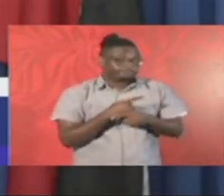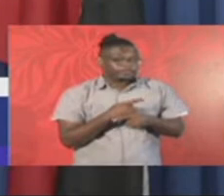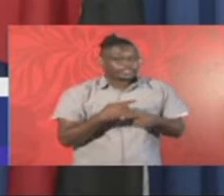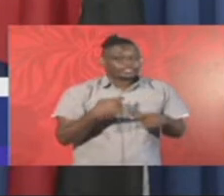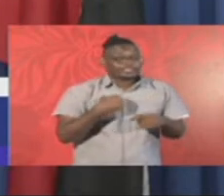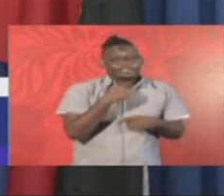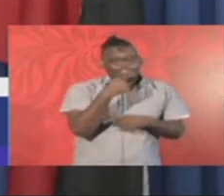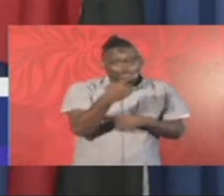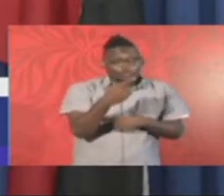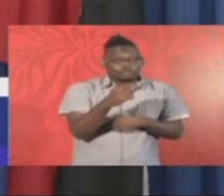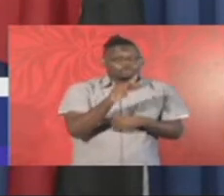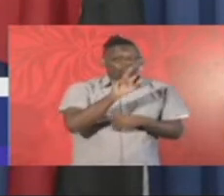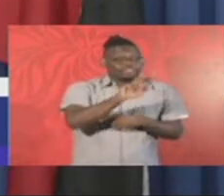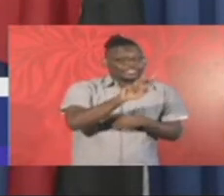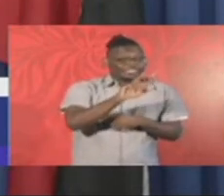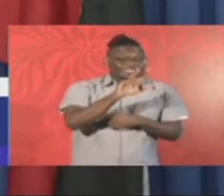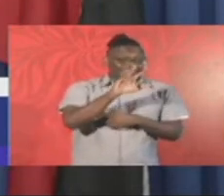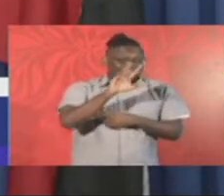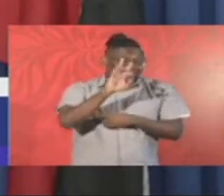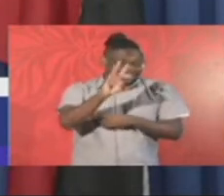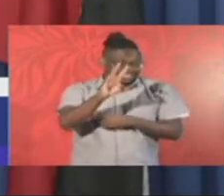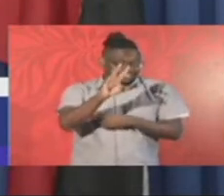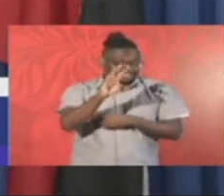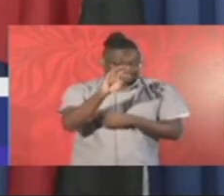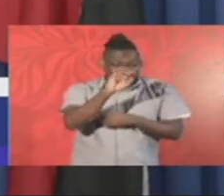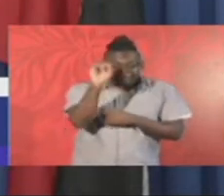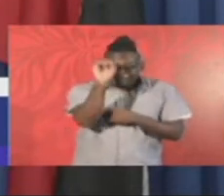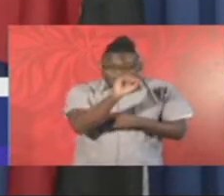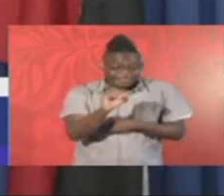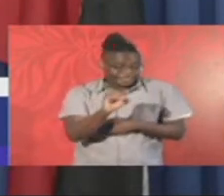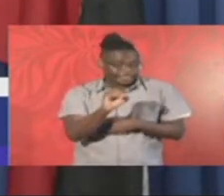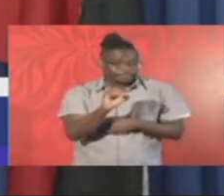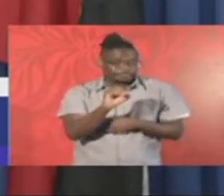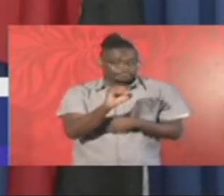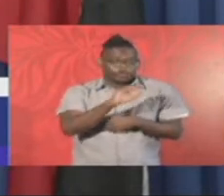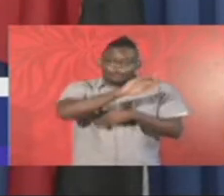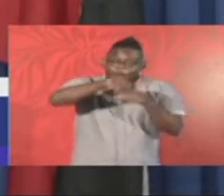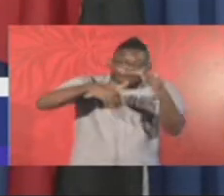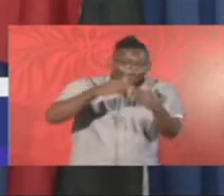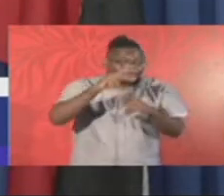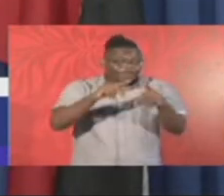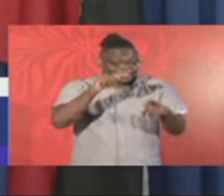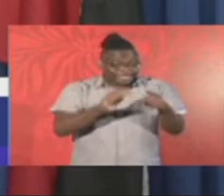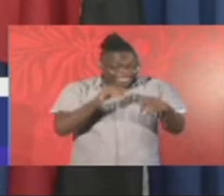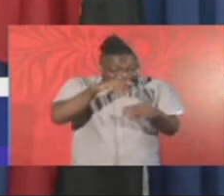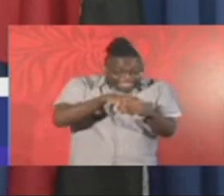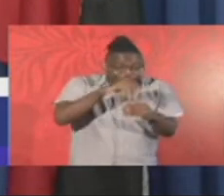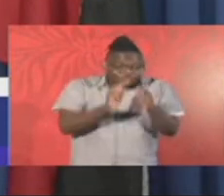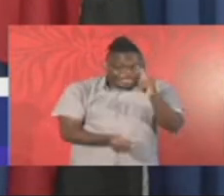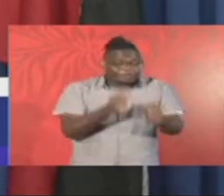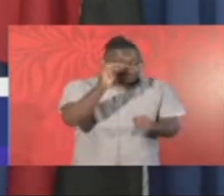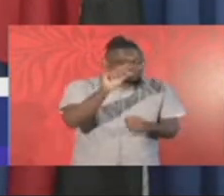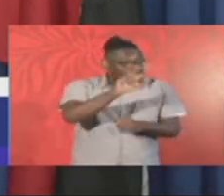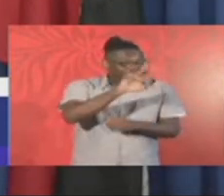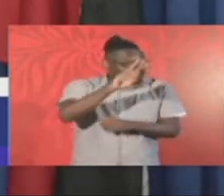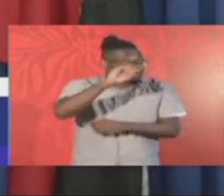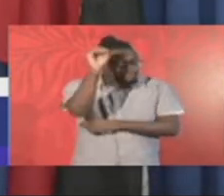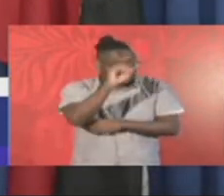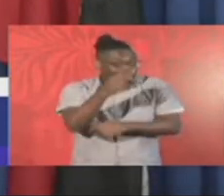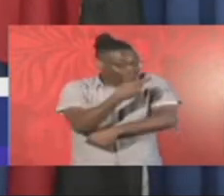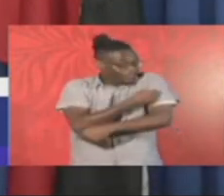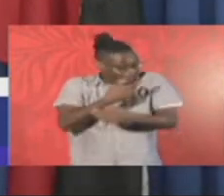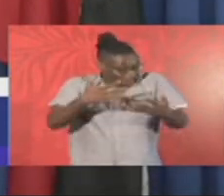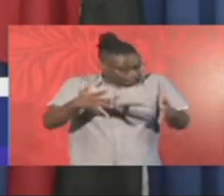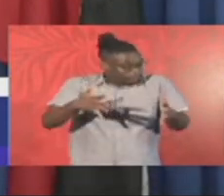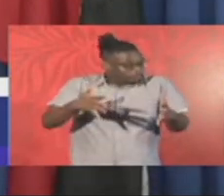36% of the population has got its first dose. And because those are largely two-dose